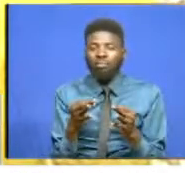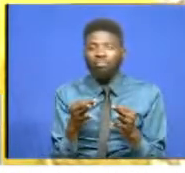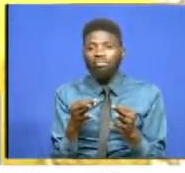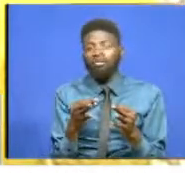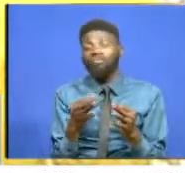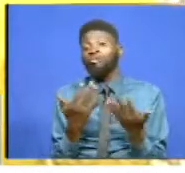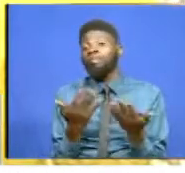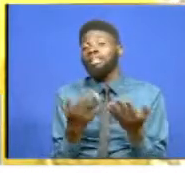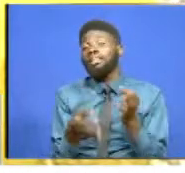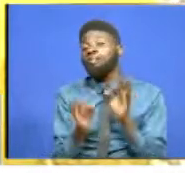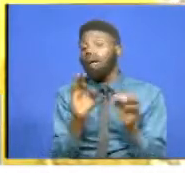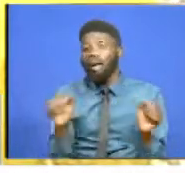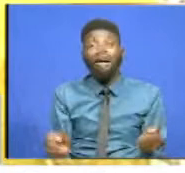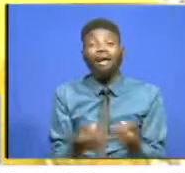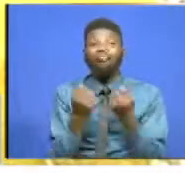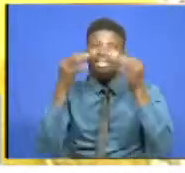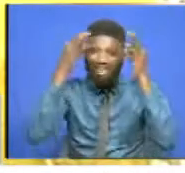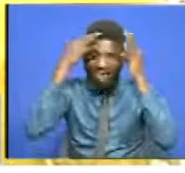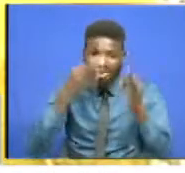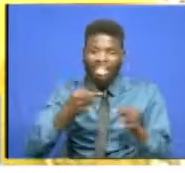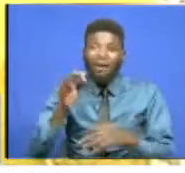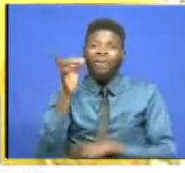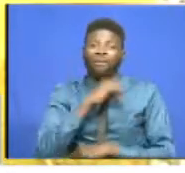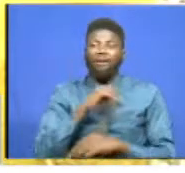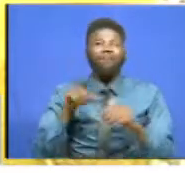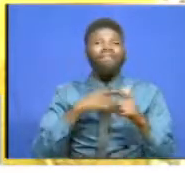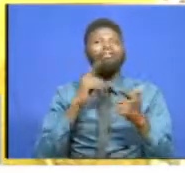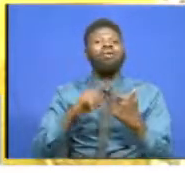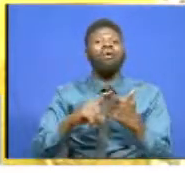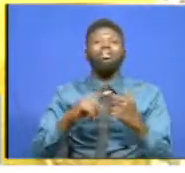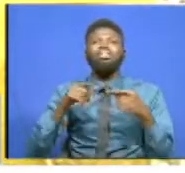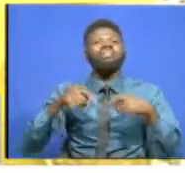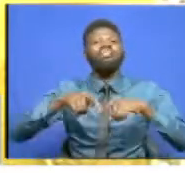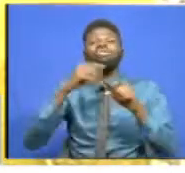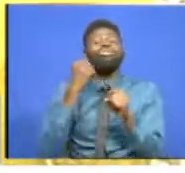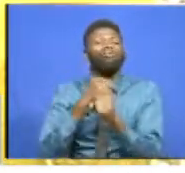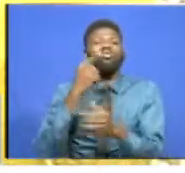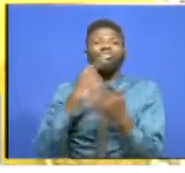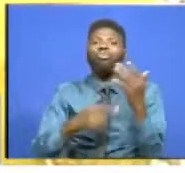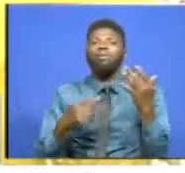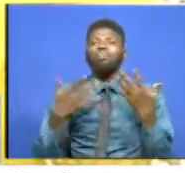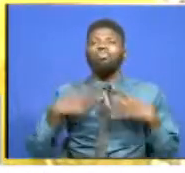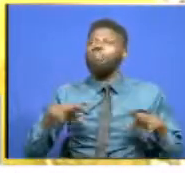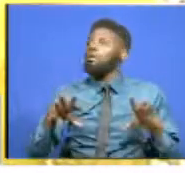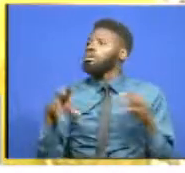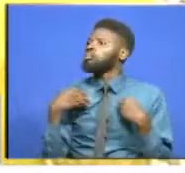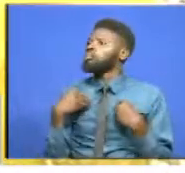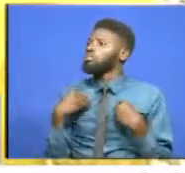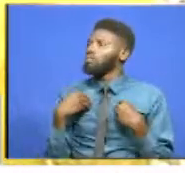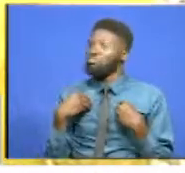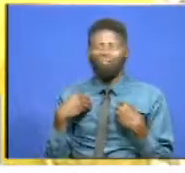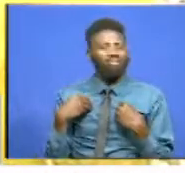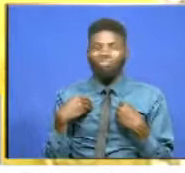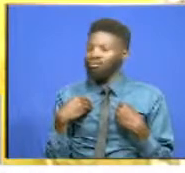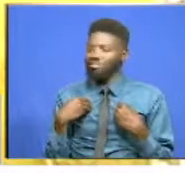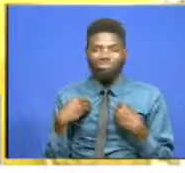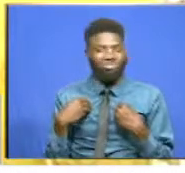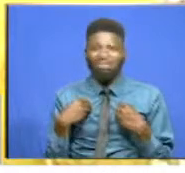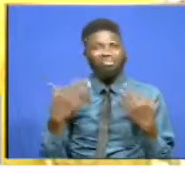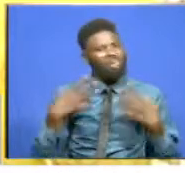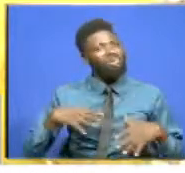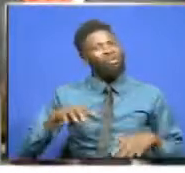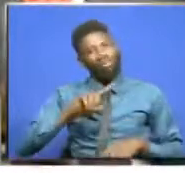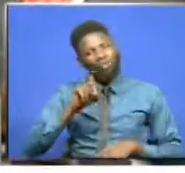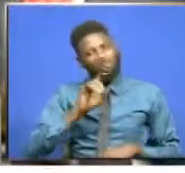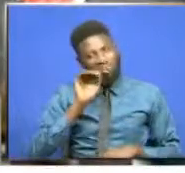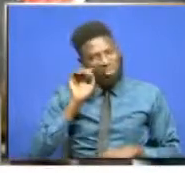such decisions are made, and then all you do is you have to accept people question. So because people care. There